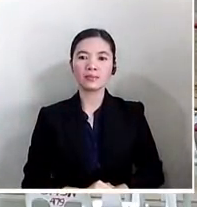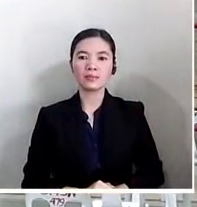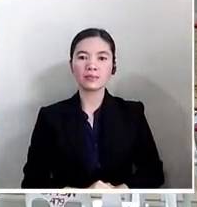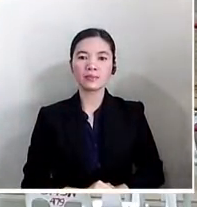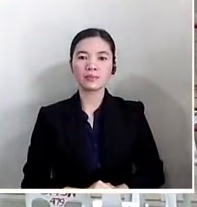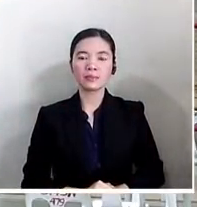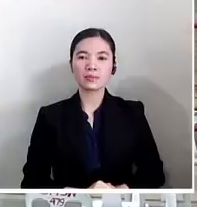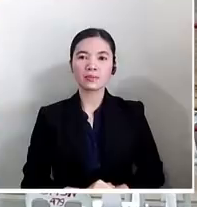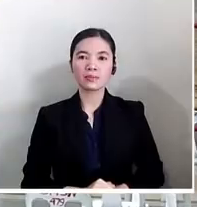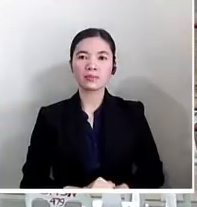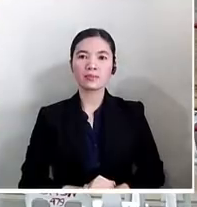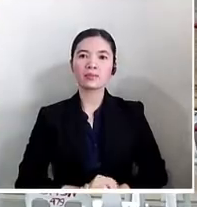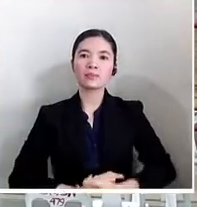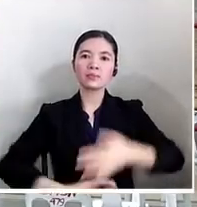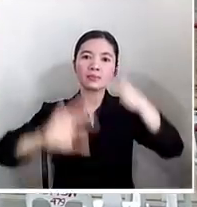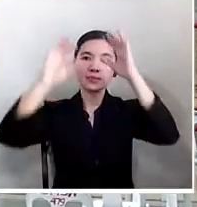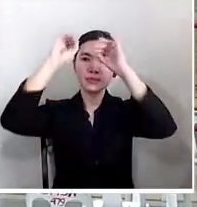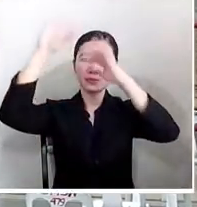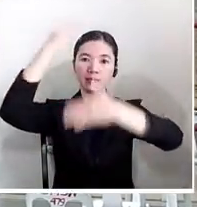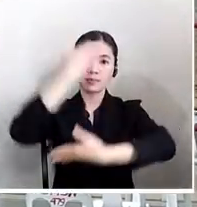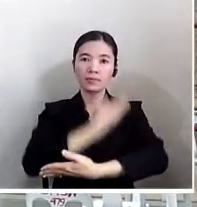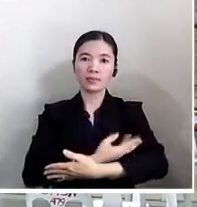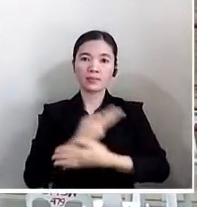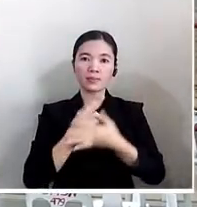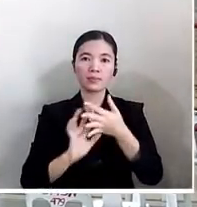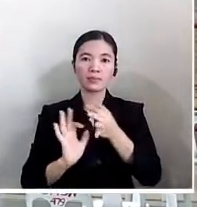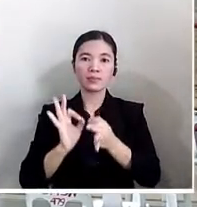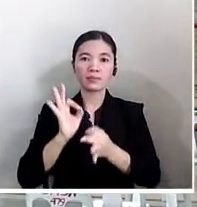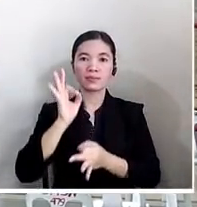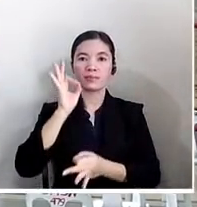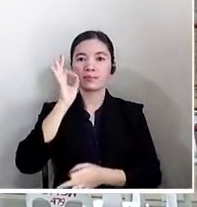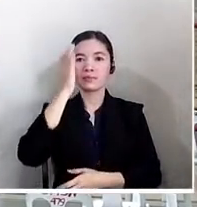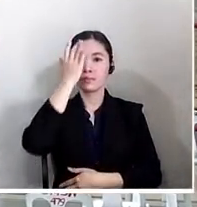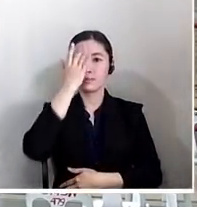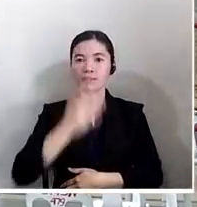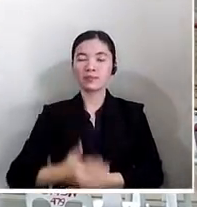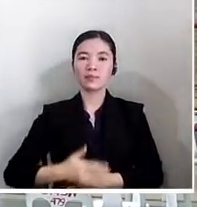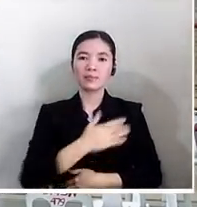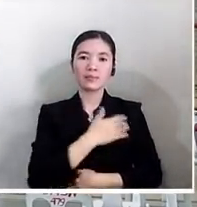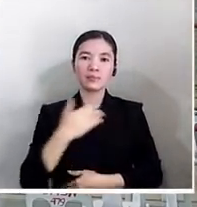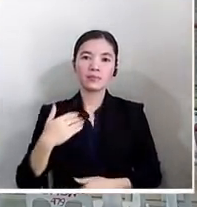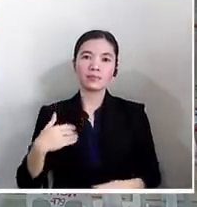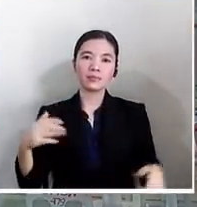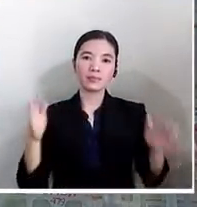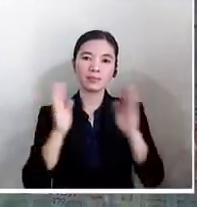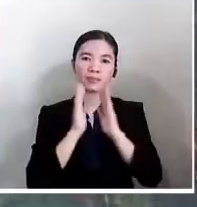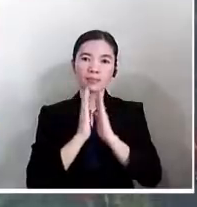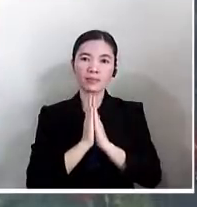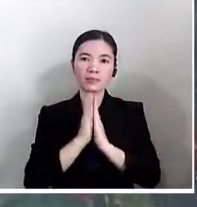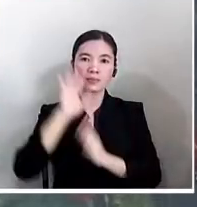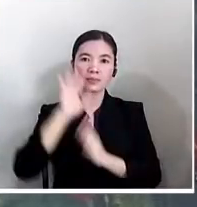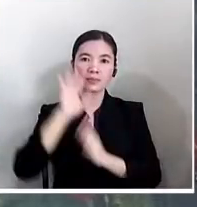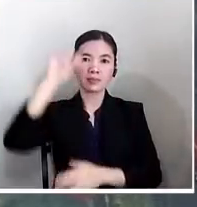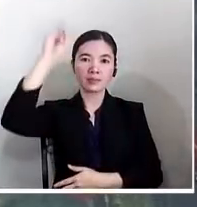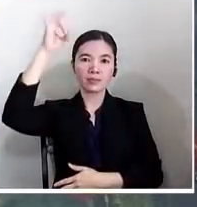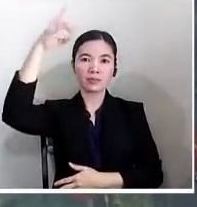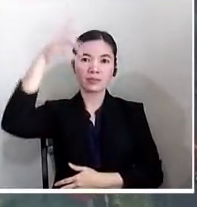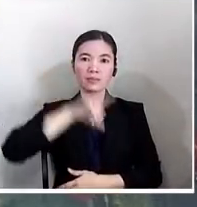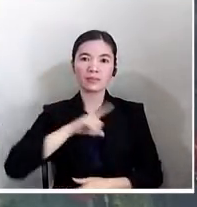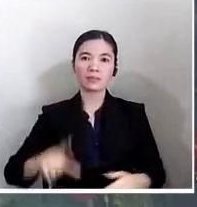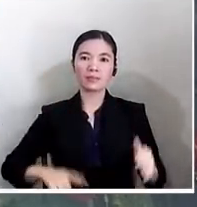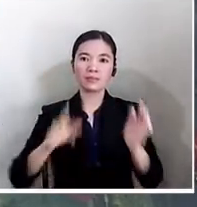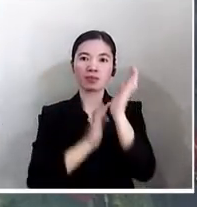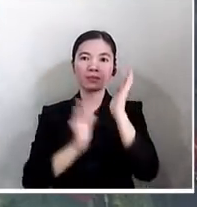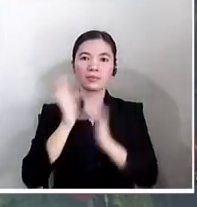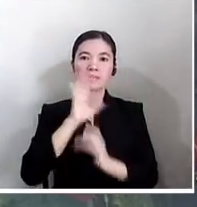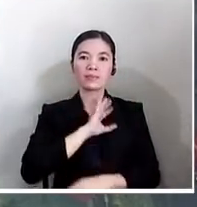In the name of the Father, and of the Son, and of the Holy Spirit. Amen. The grace of our Lord Jesus Christ and